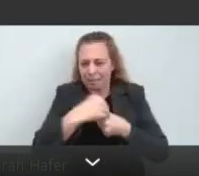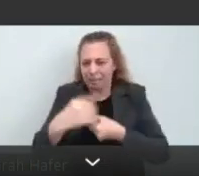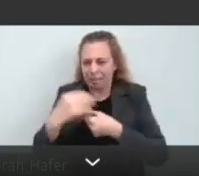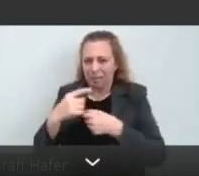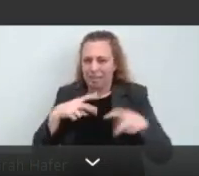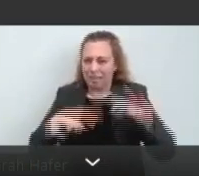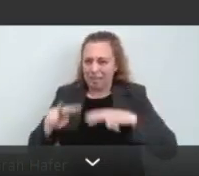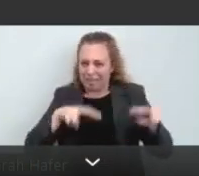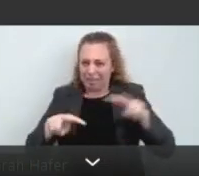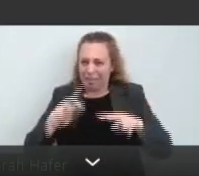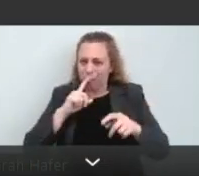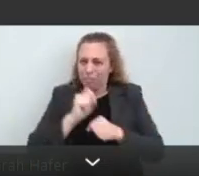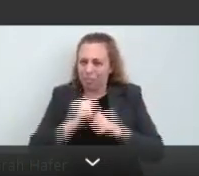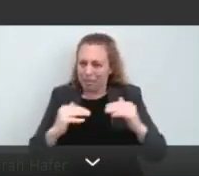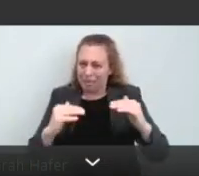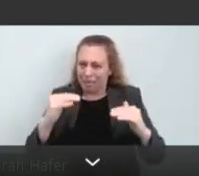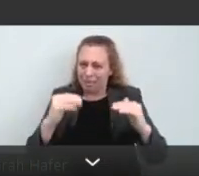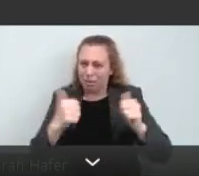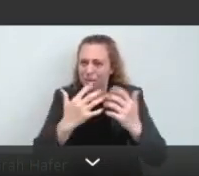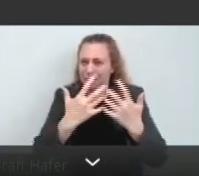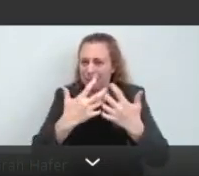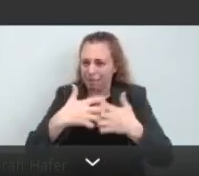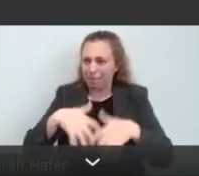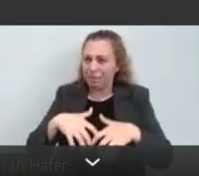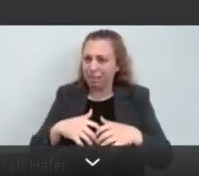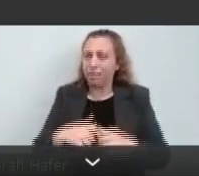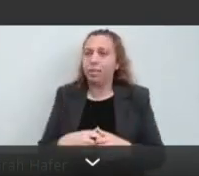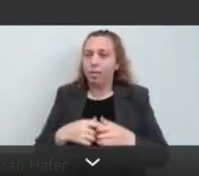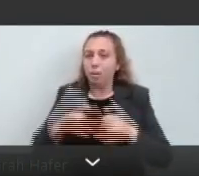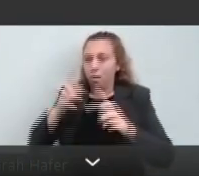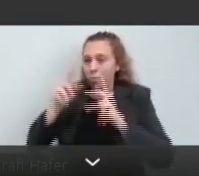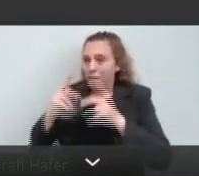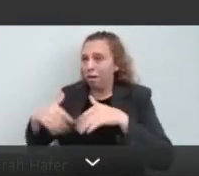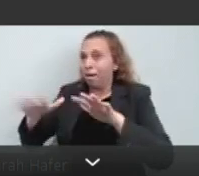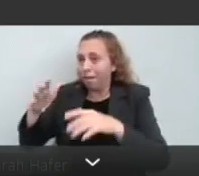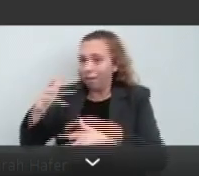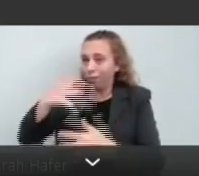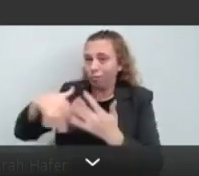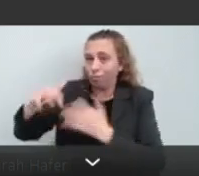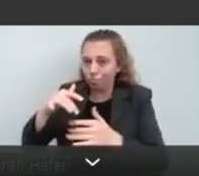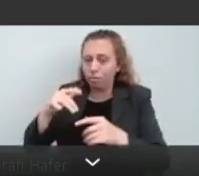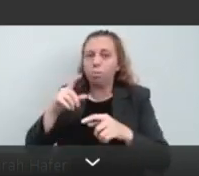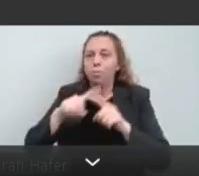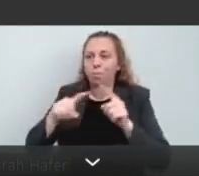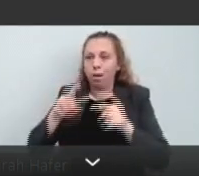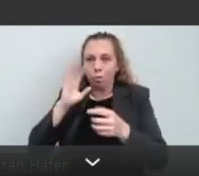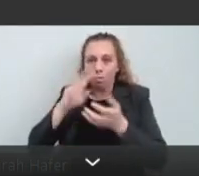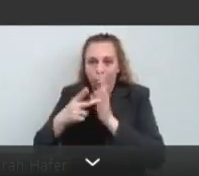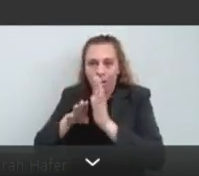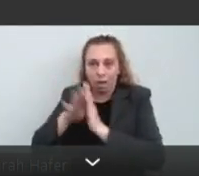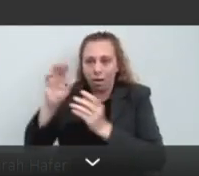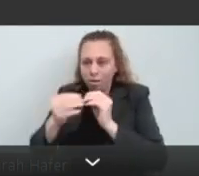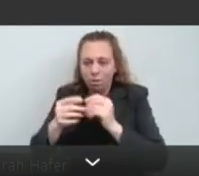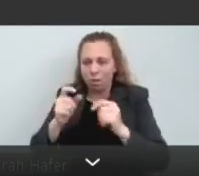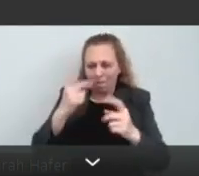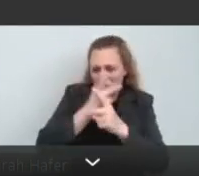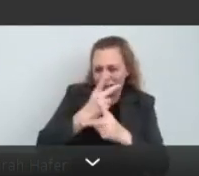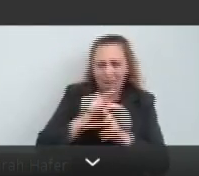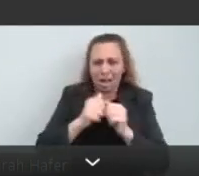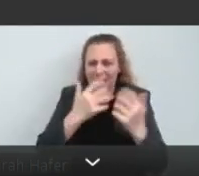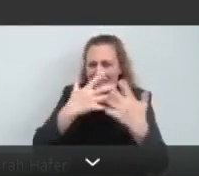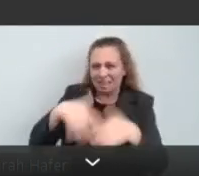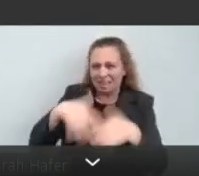people mix and also as we test more people. So again, as testing comes online, we expect case counts to go up. So